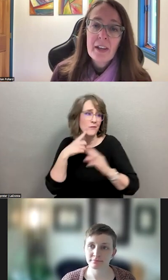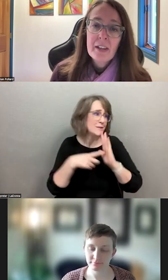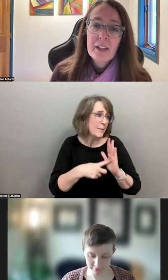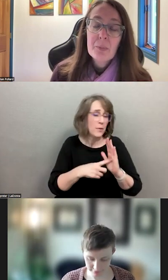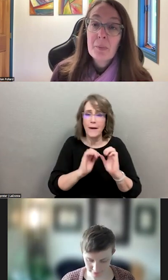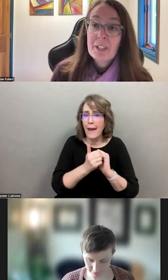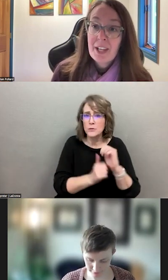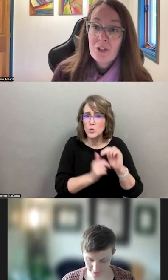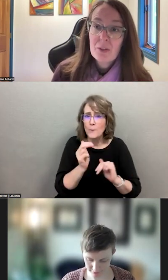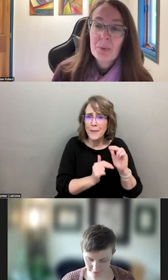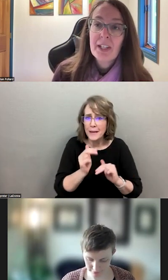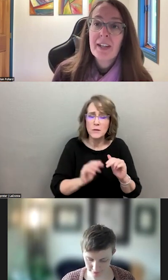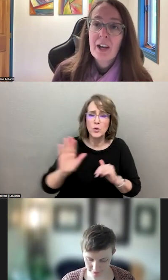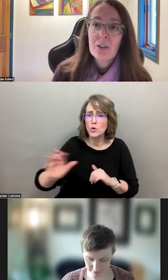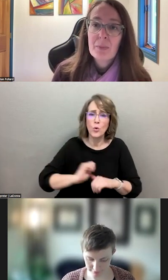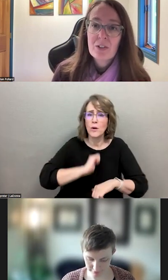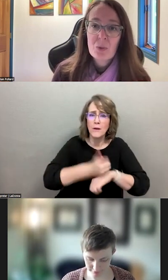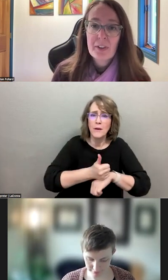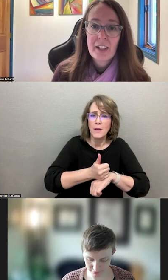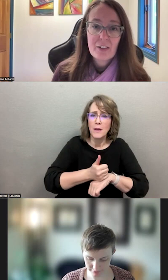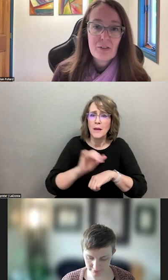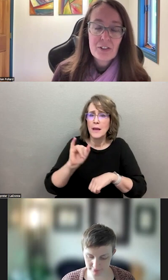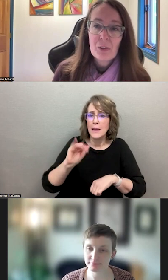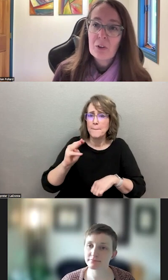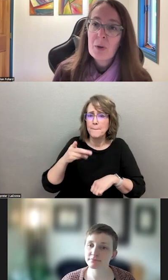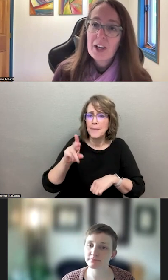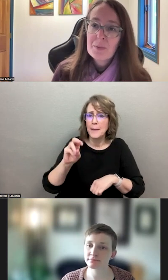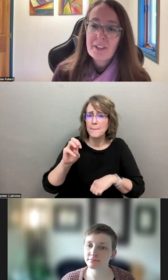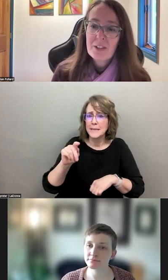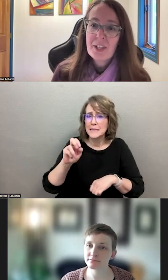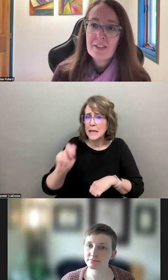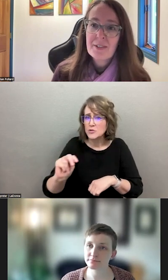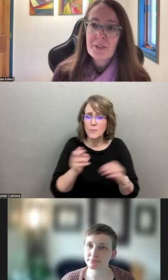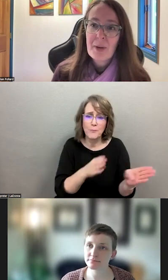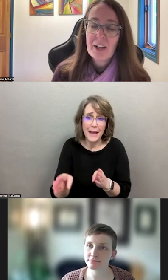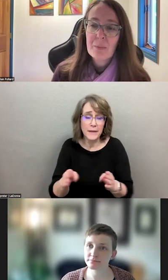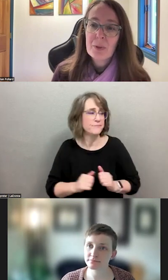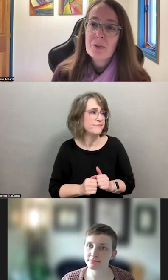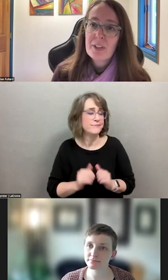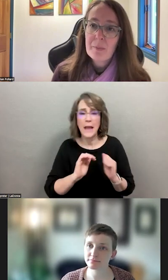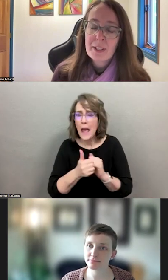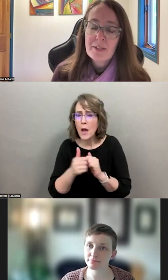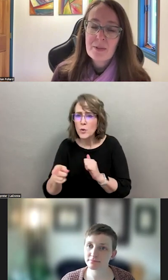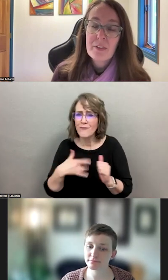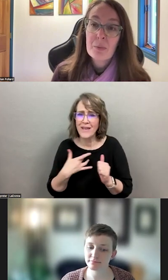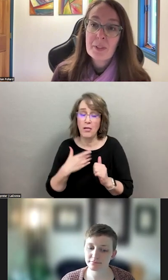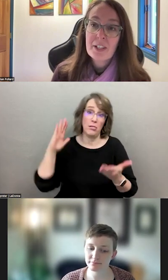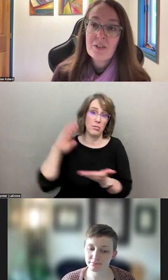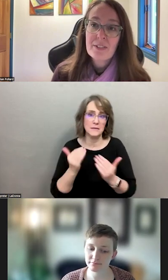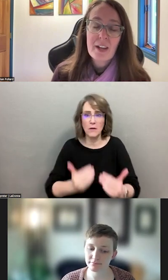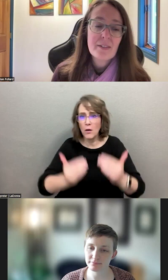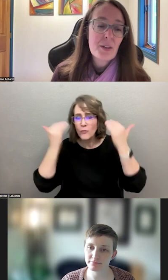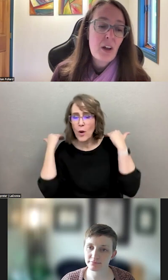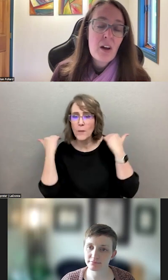your implementation plan? How do you make sure that you don't feel overwhelmed and that you take a systematic approach that makes use of